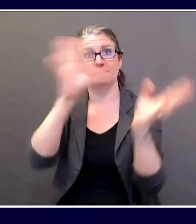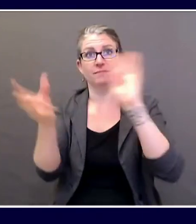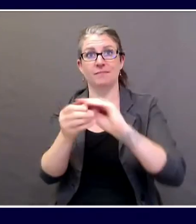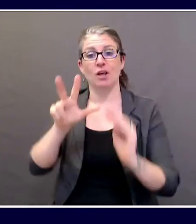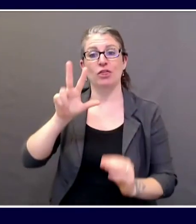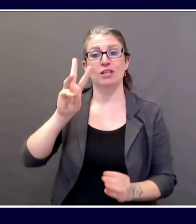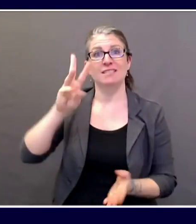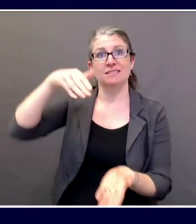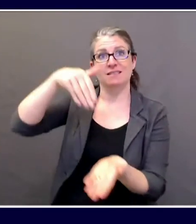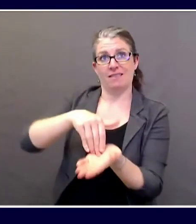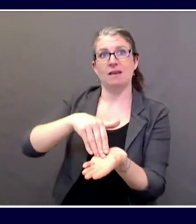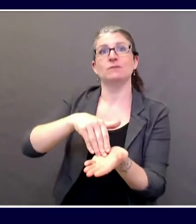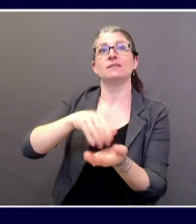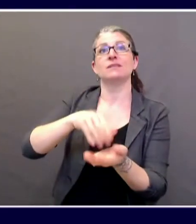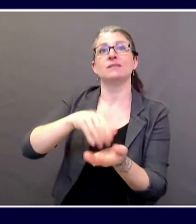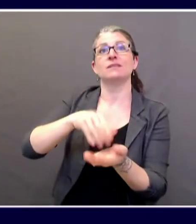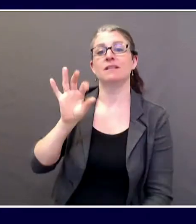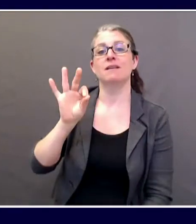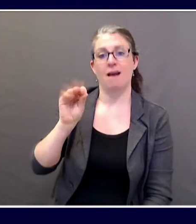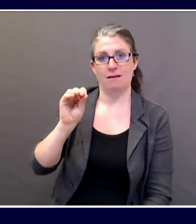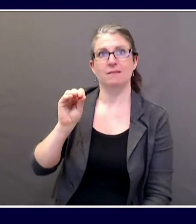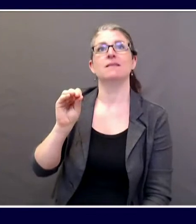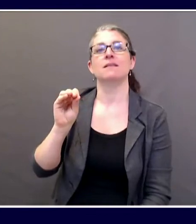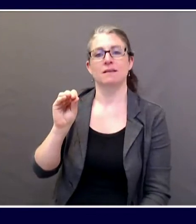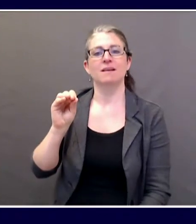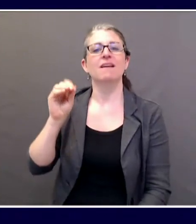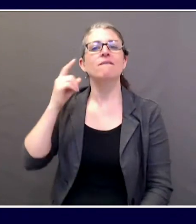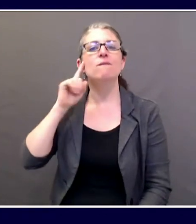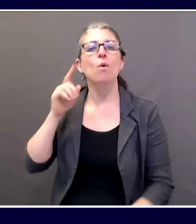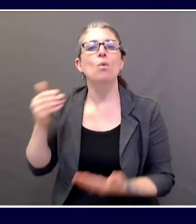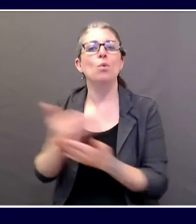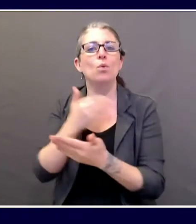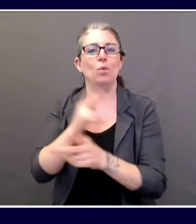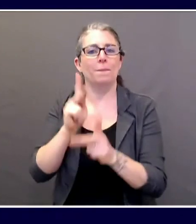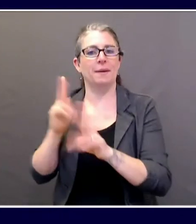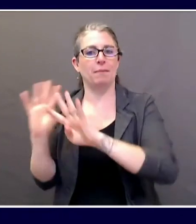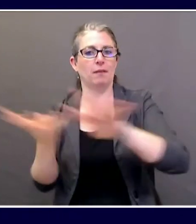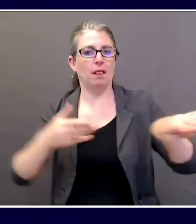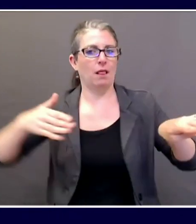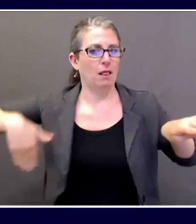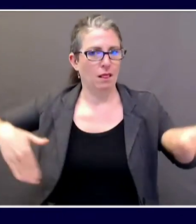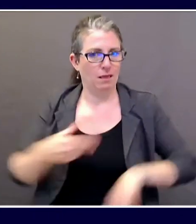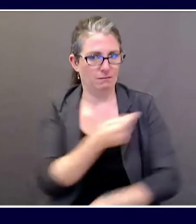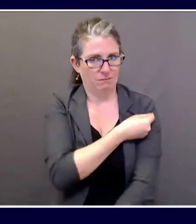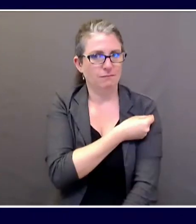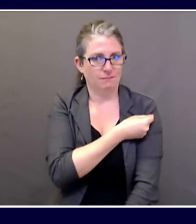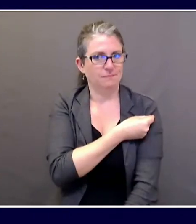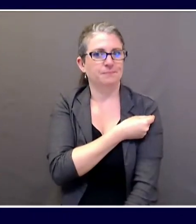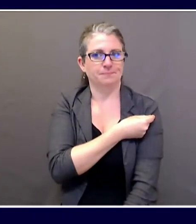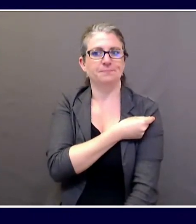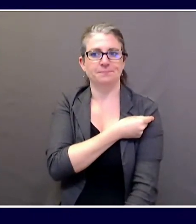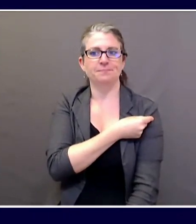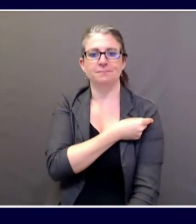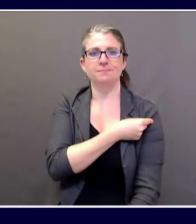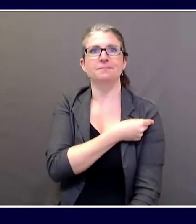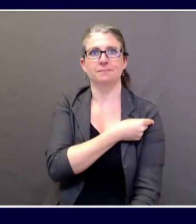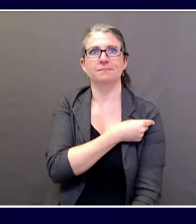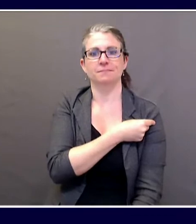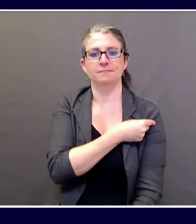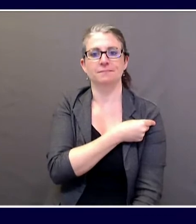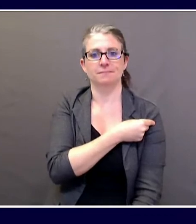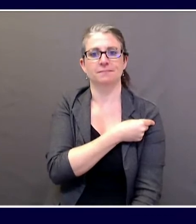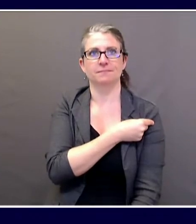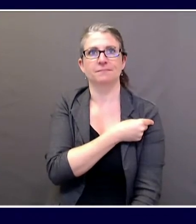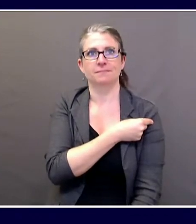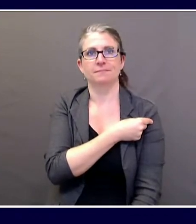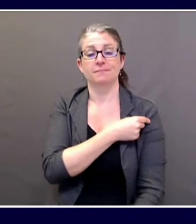36,690 first doses of coming to the state's allocation next week. Now, unfortunately,